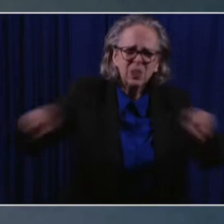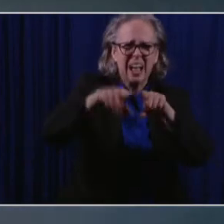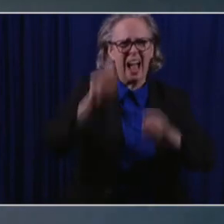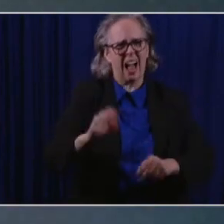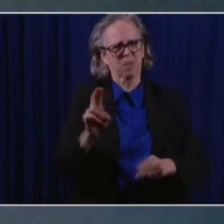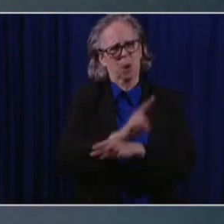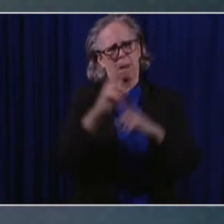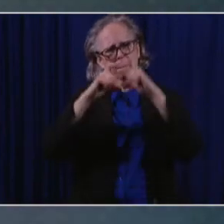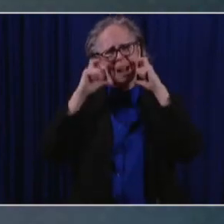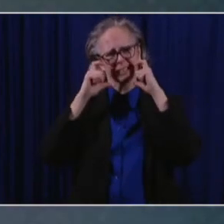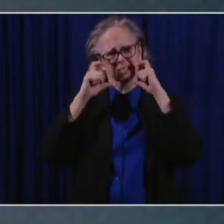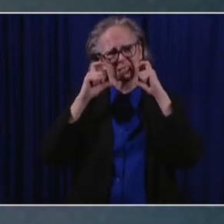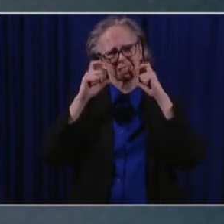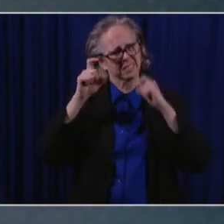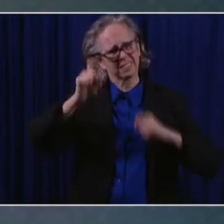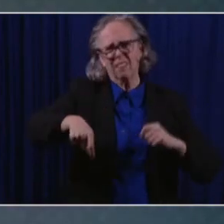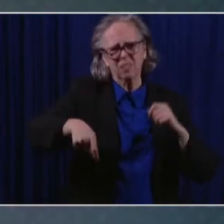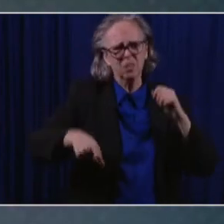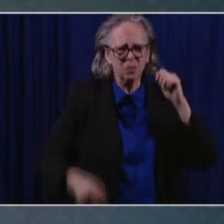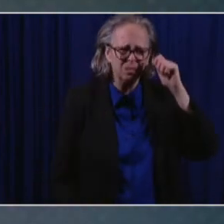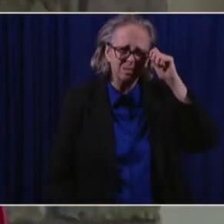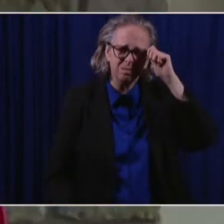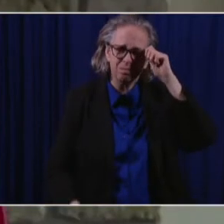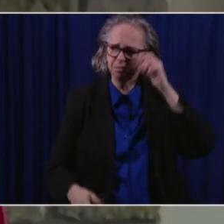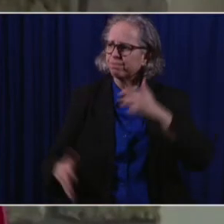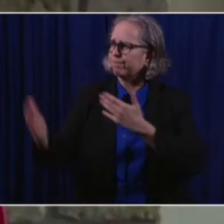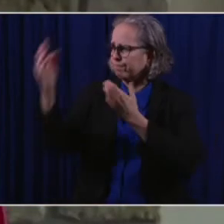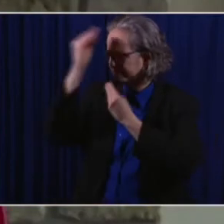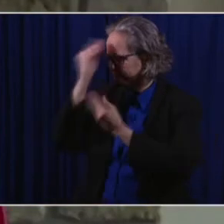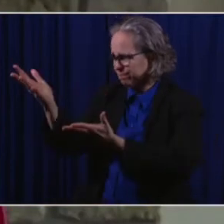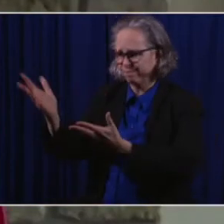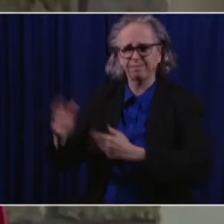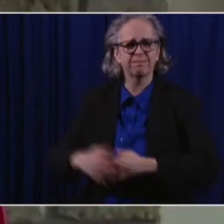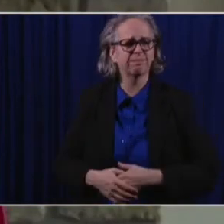you. Good. Doctor, thank you very, very much.